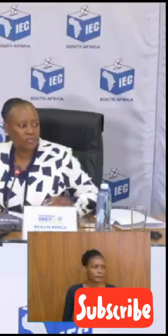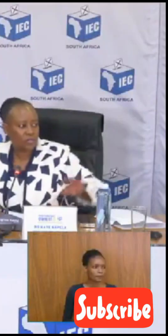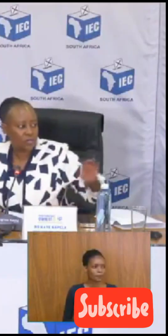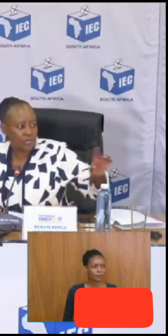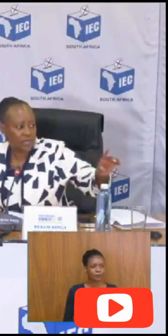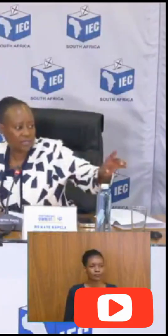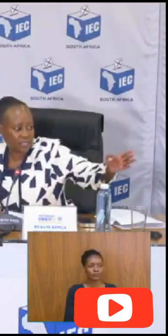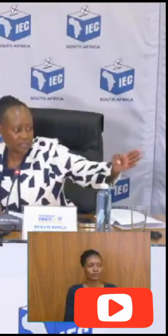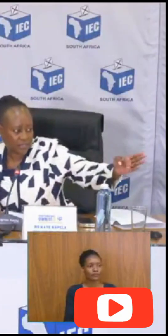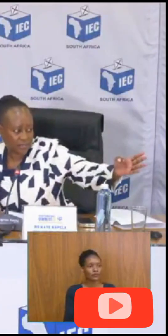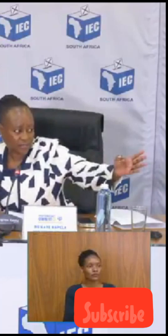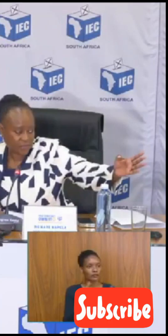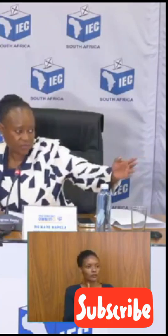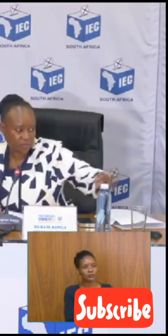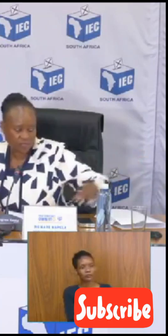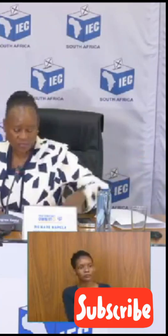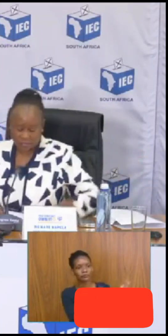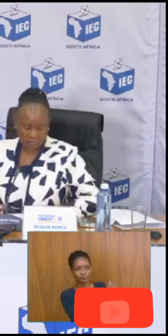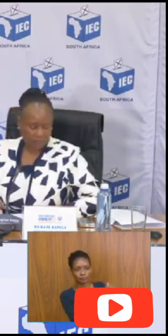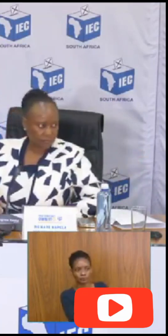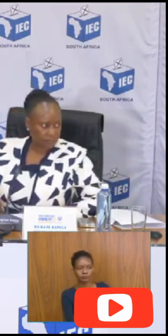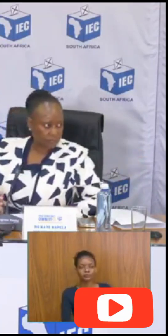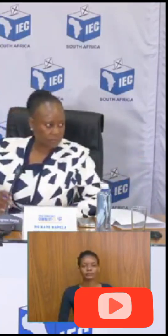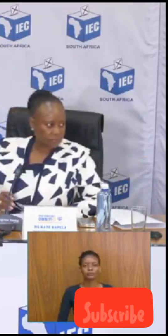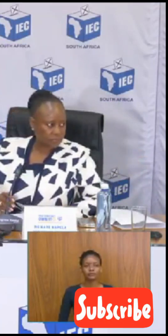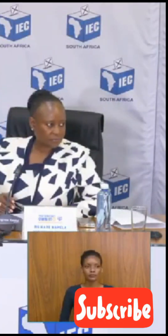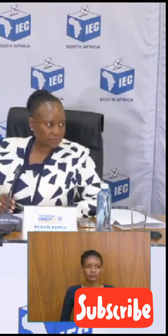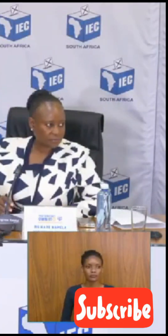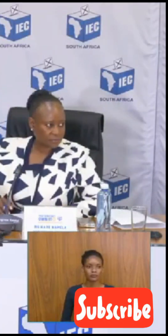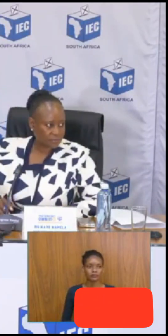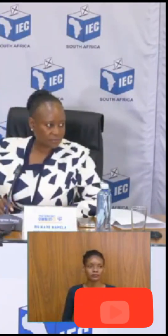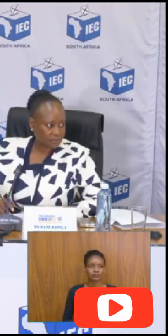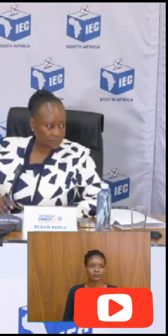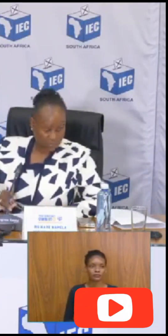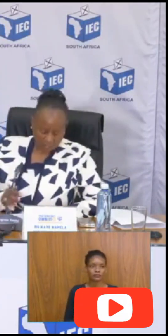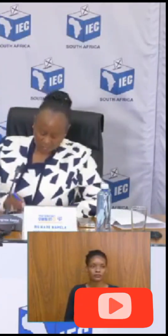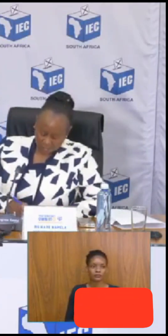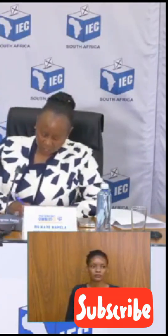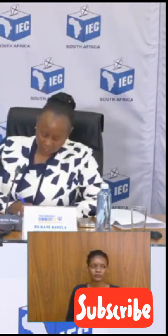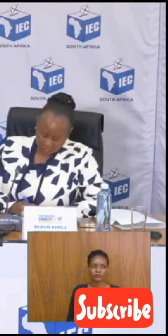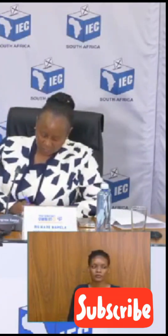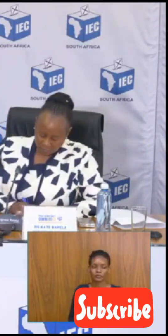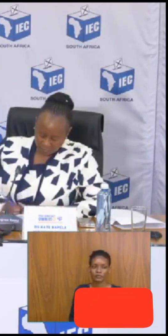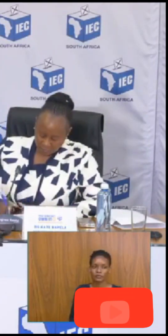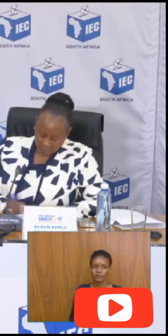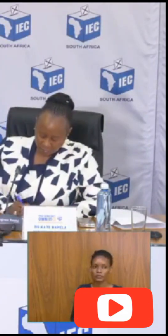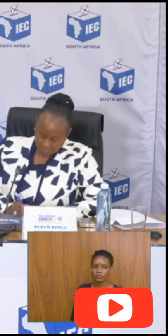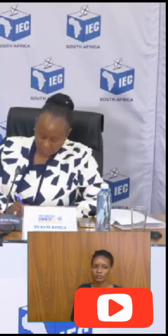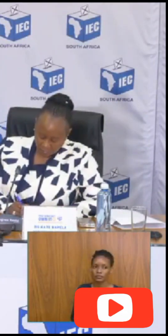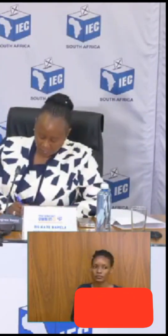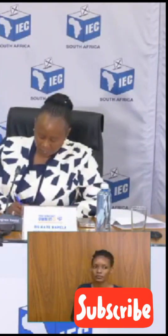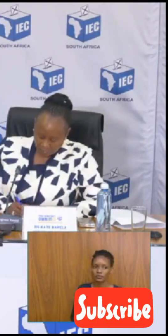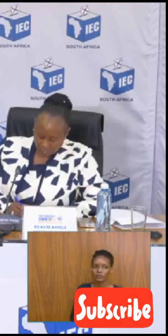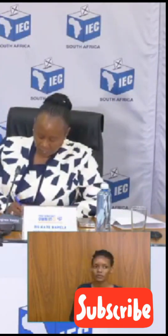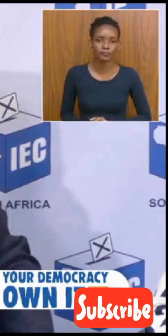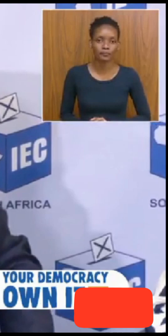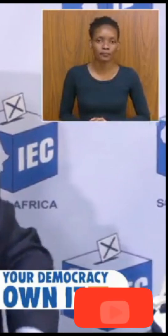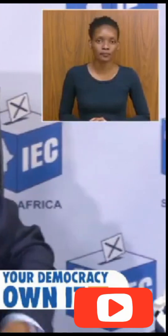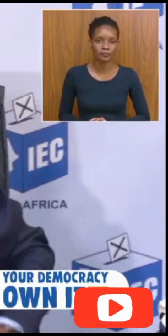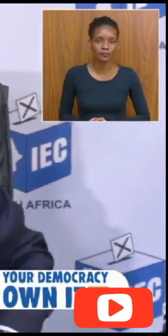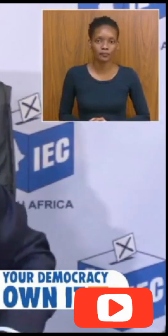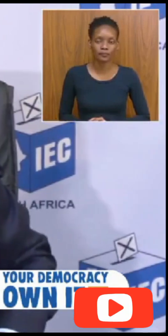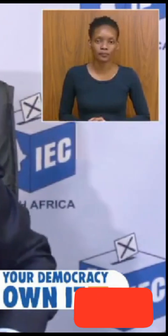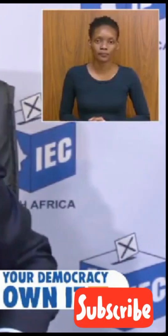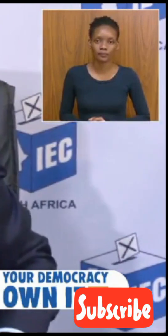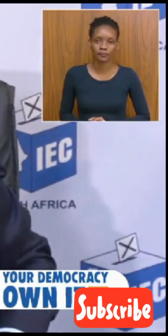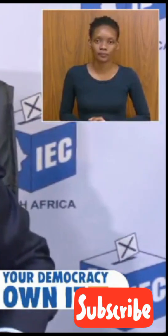Okay, thank you. There was also a question about Commissioner Love to resign. These are the answers.